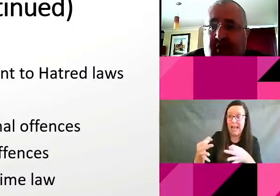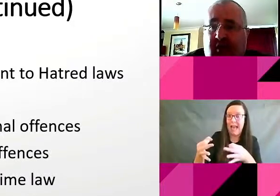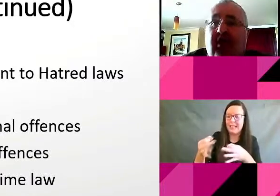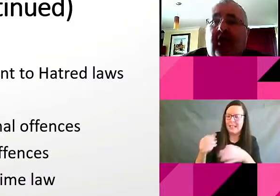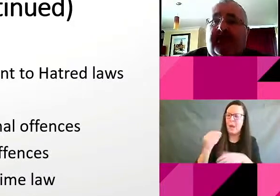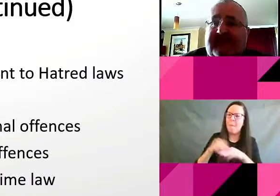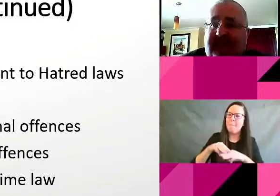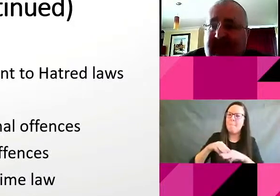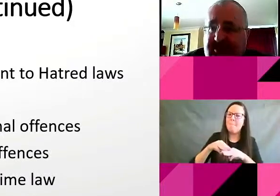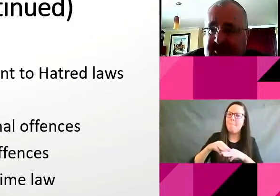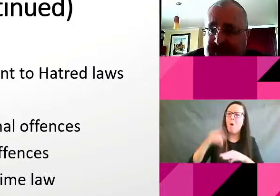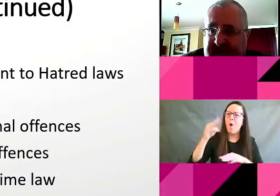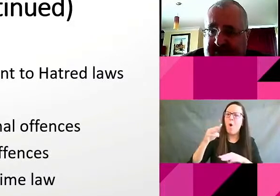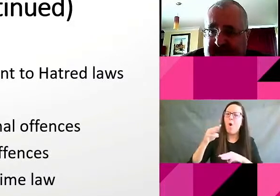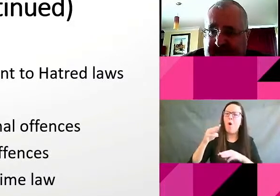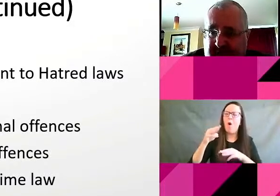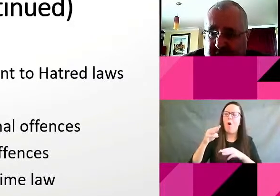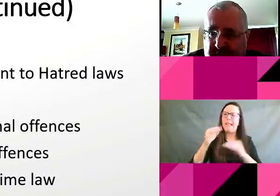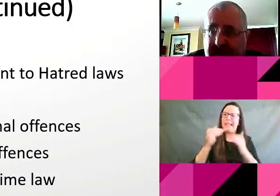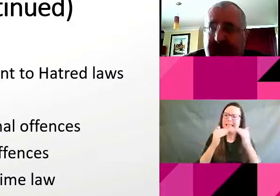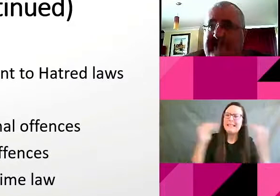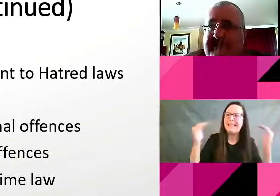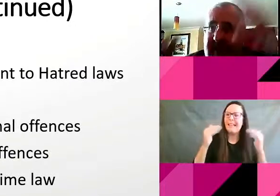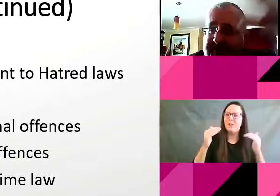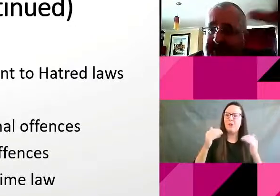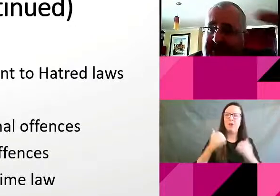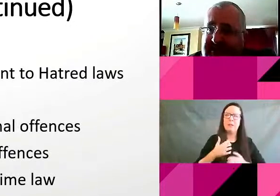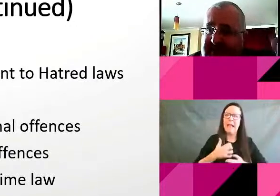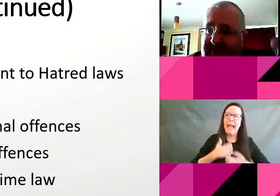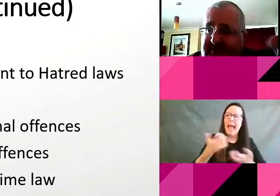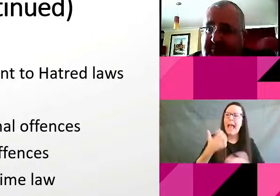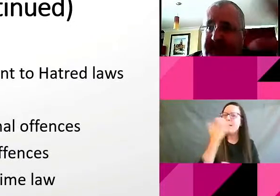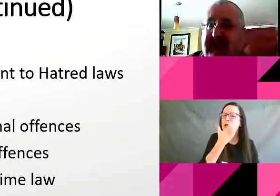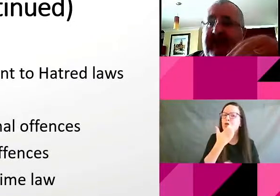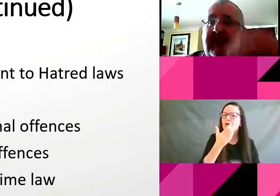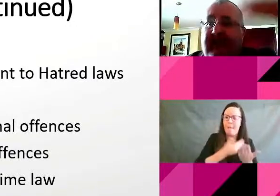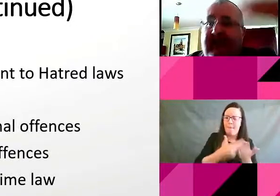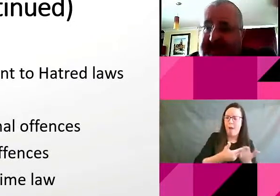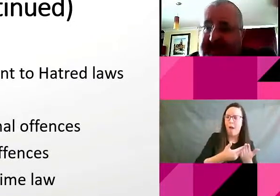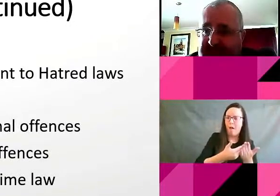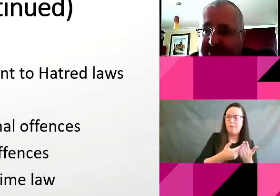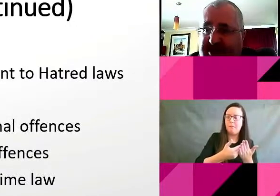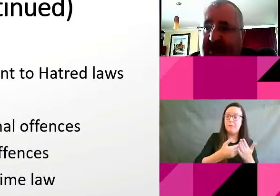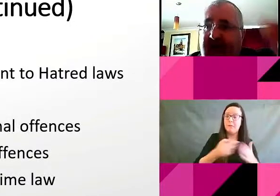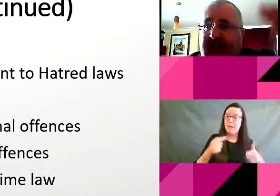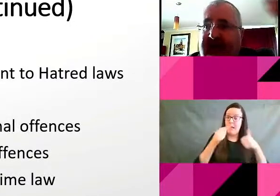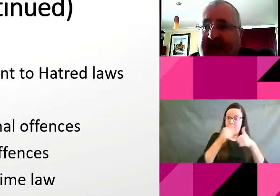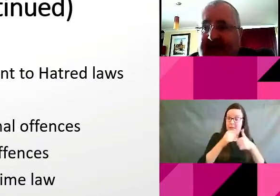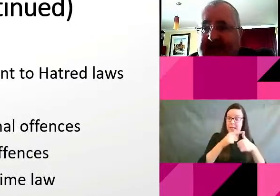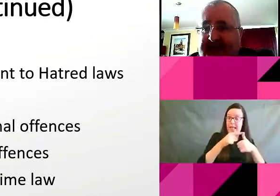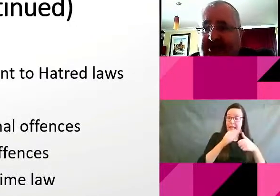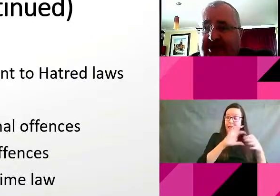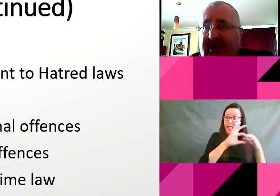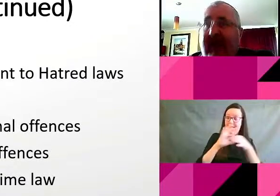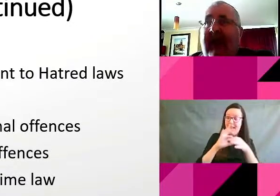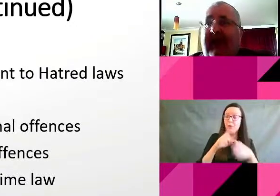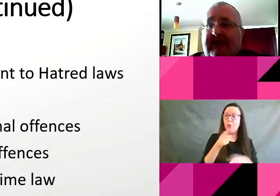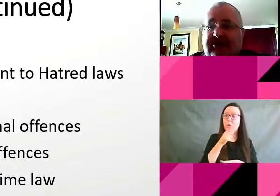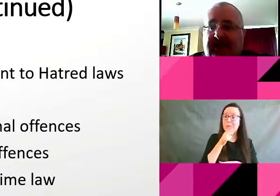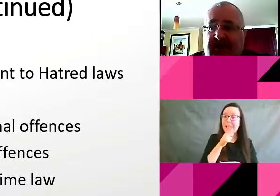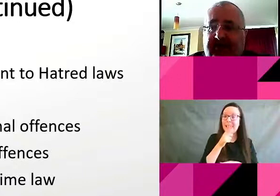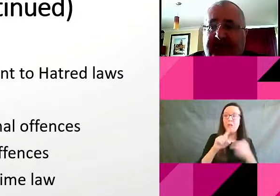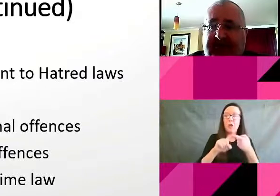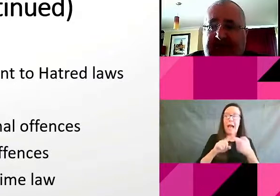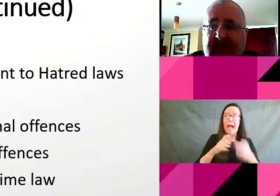crime law or the standard hate crime law. Incitement deals with speech and hate speech,